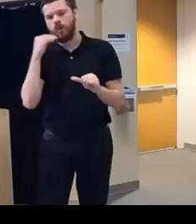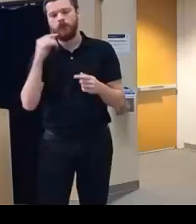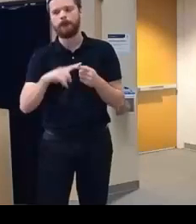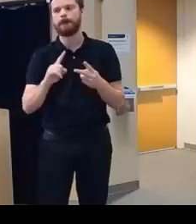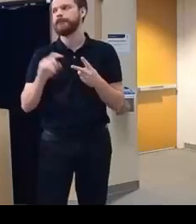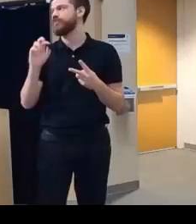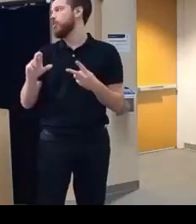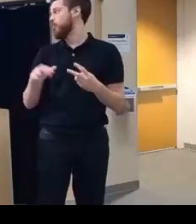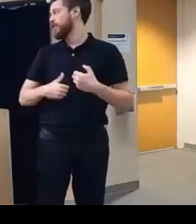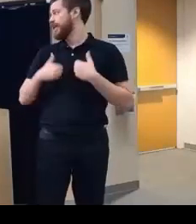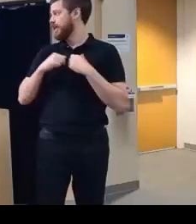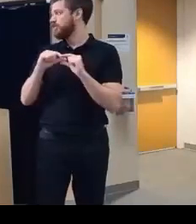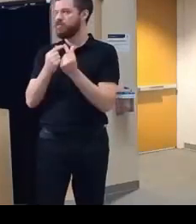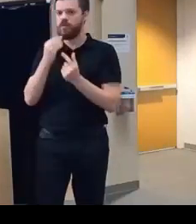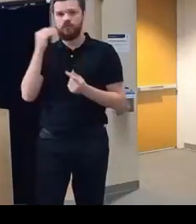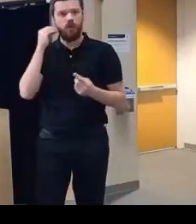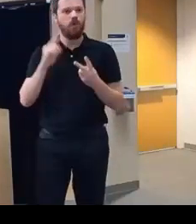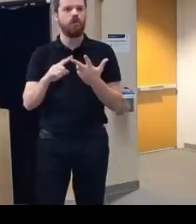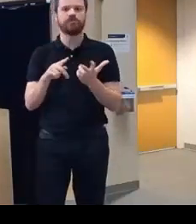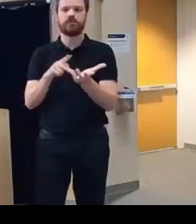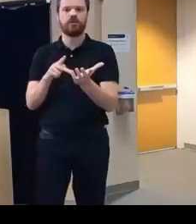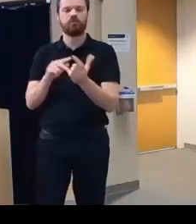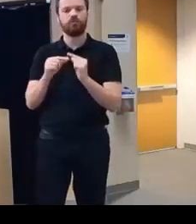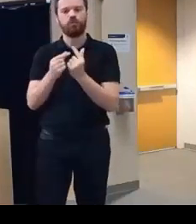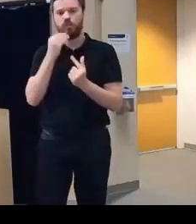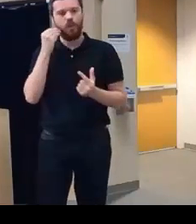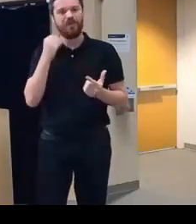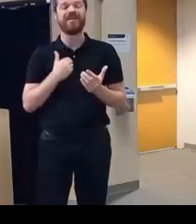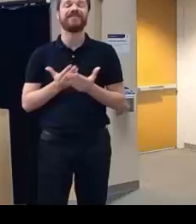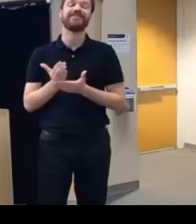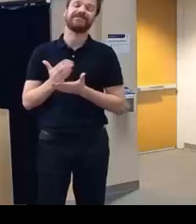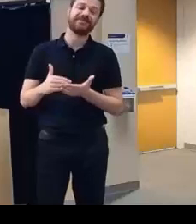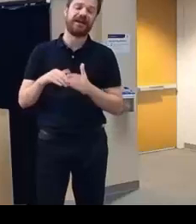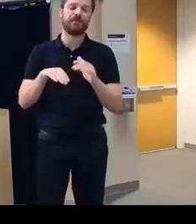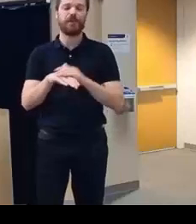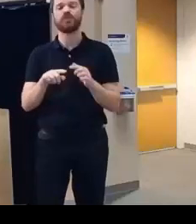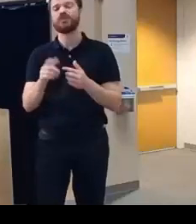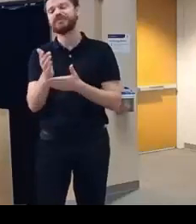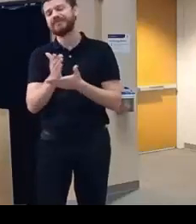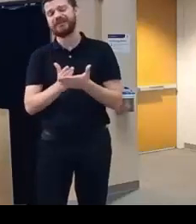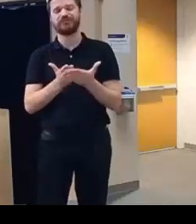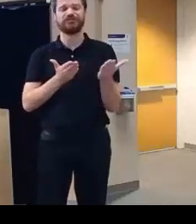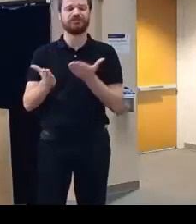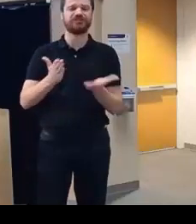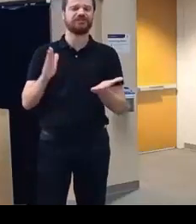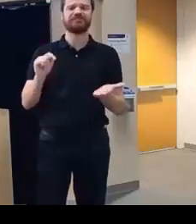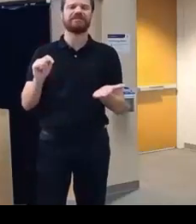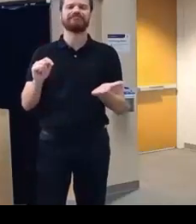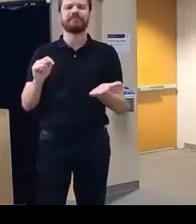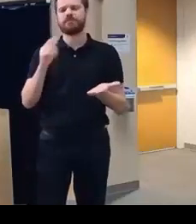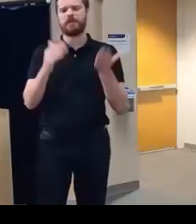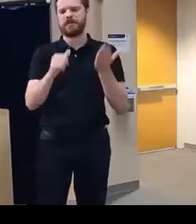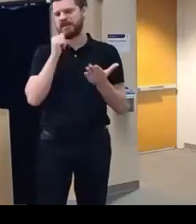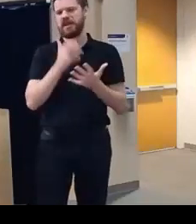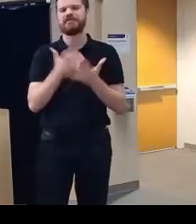living in group homes, psychiatric group homes, where they have some access to some services, but maybe not as